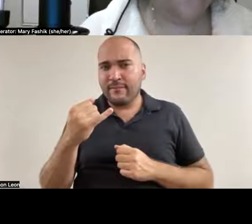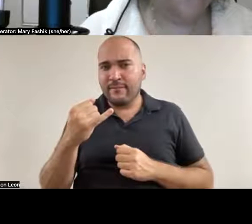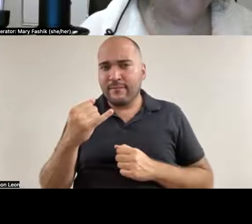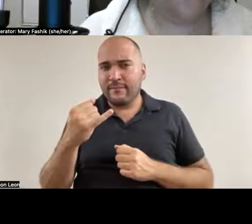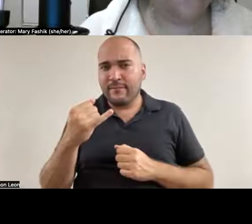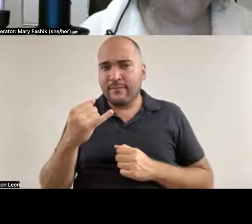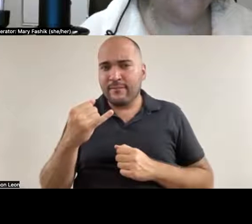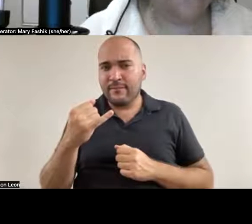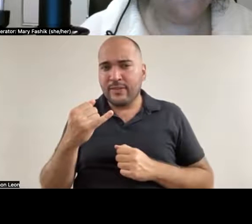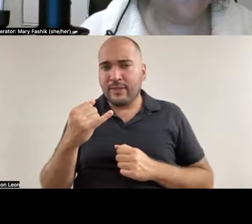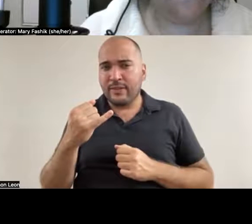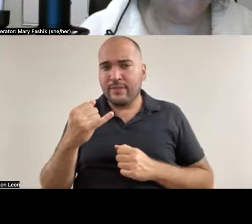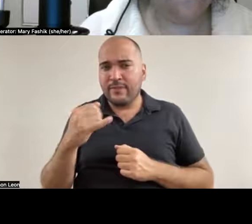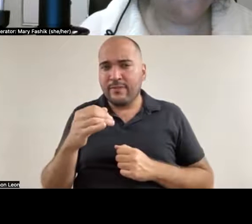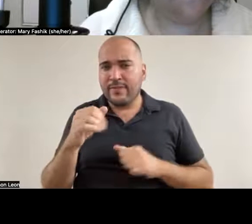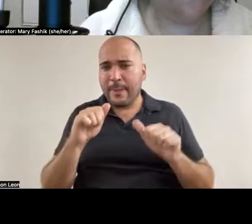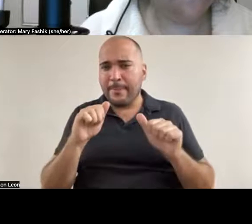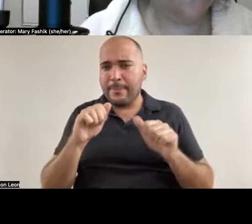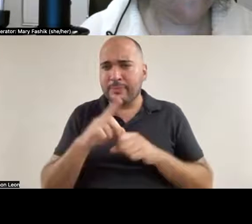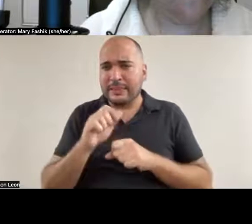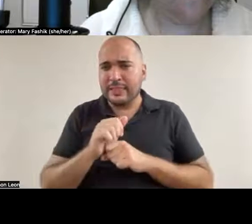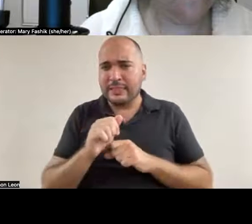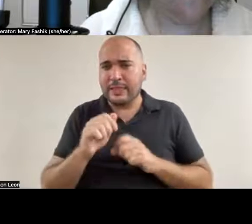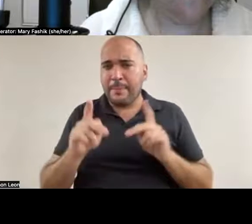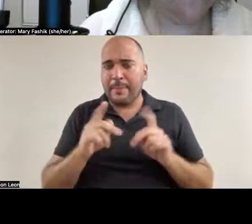People with disabilities are excluded